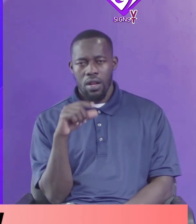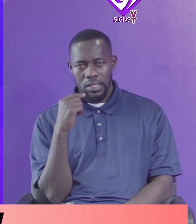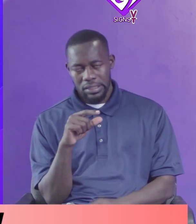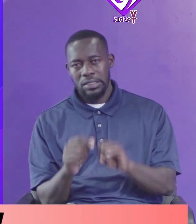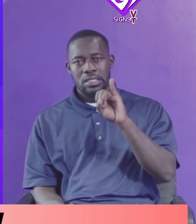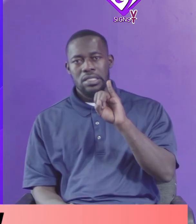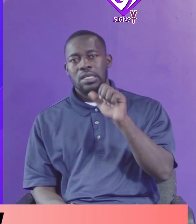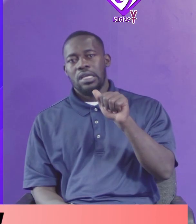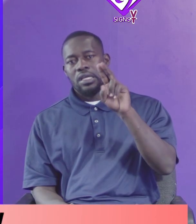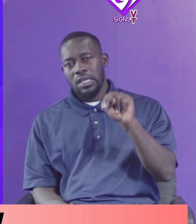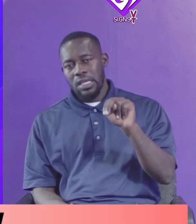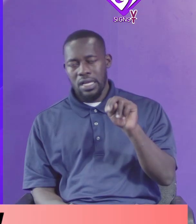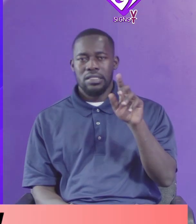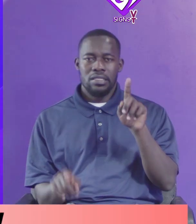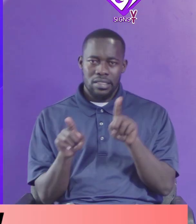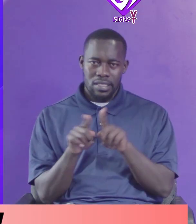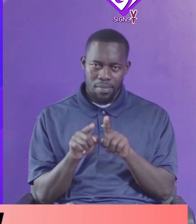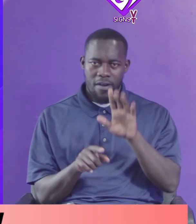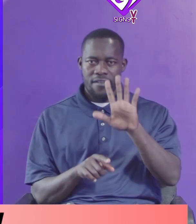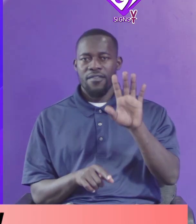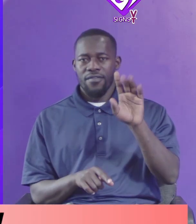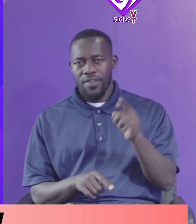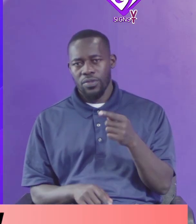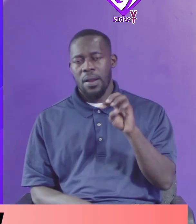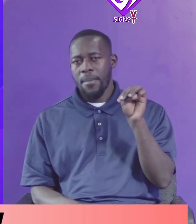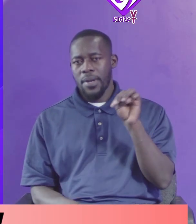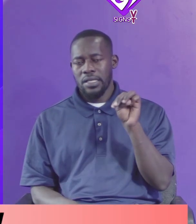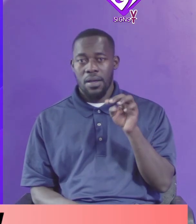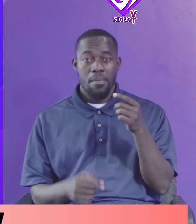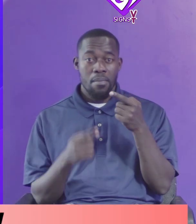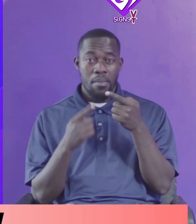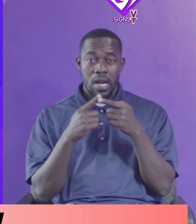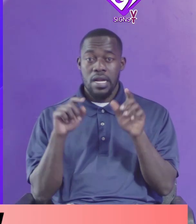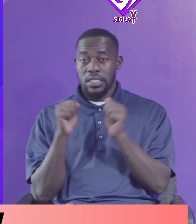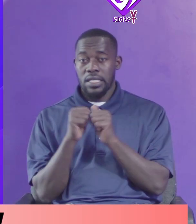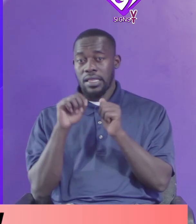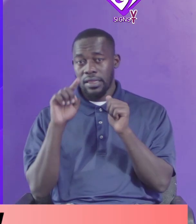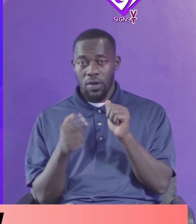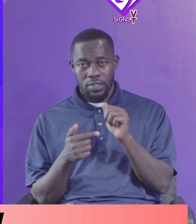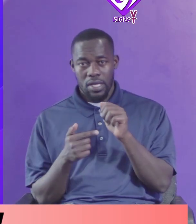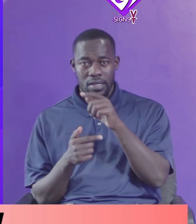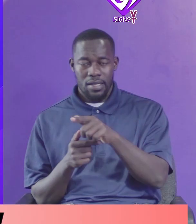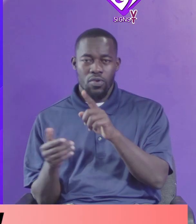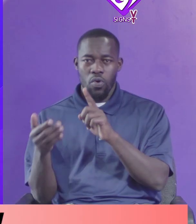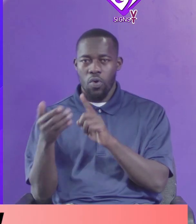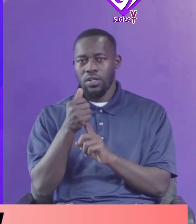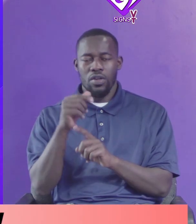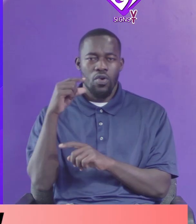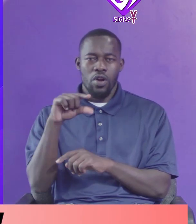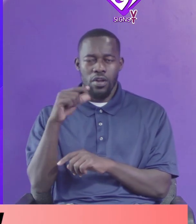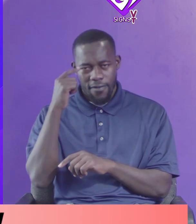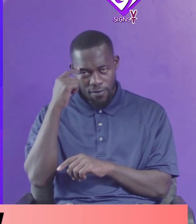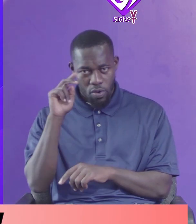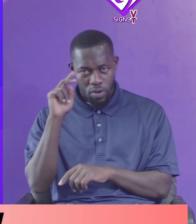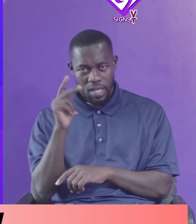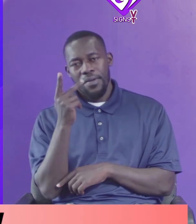Wambui did well in the 5,000 meters race, but then again, also in the 10,000 meters race, he bagged gold for Team Kenya.